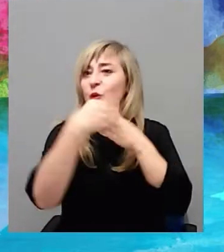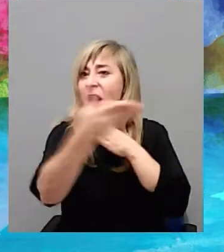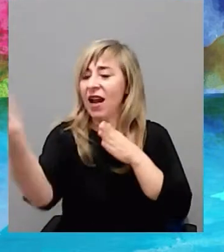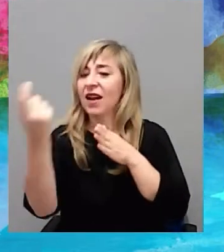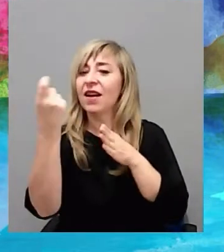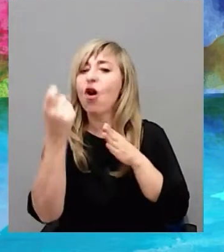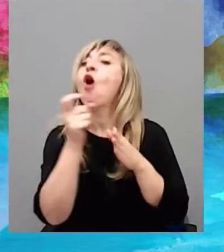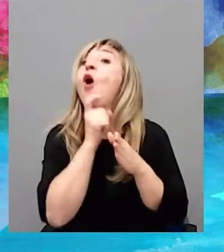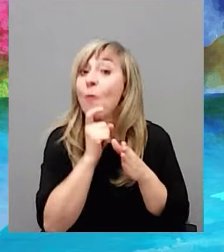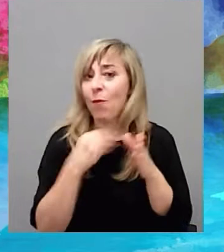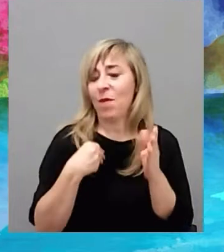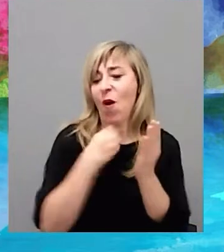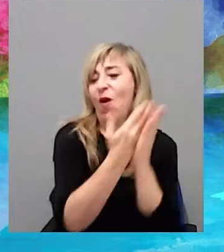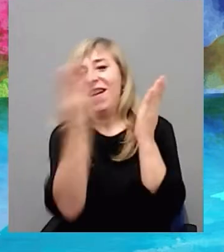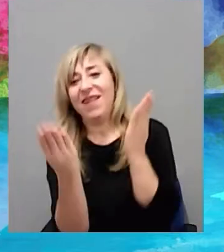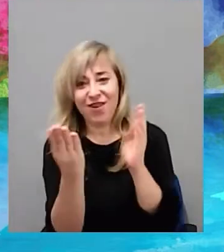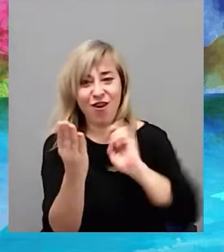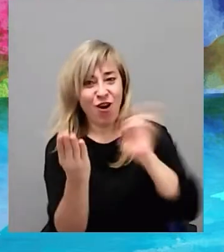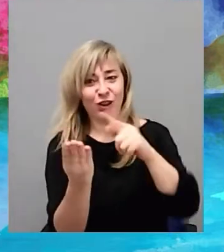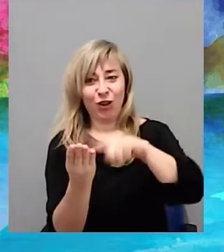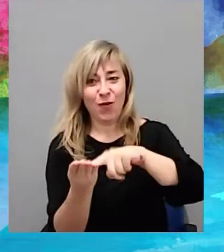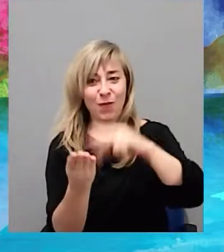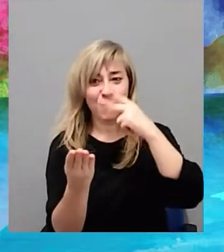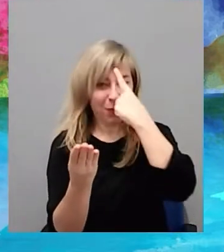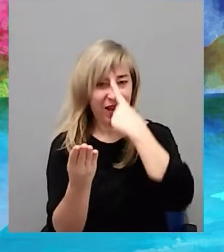in terms of the interaction with users.